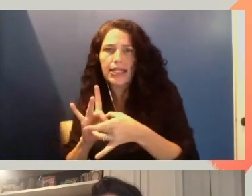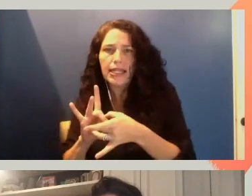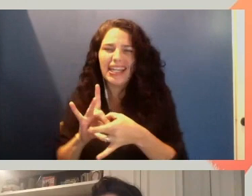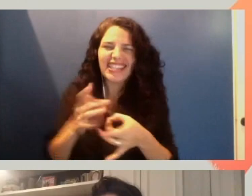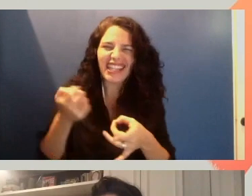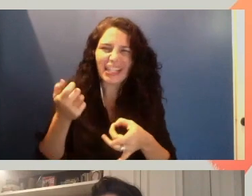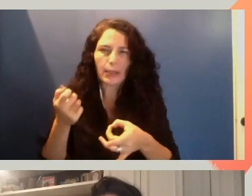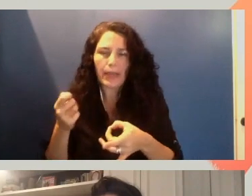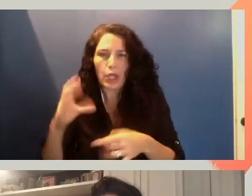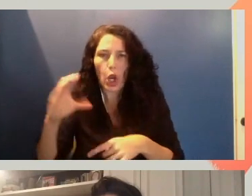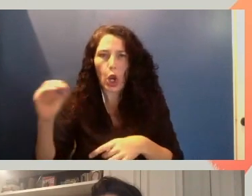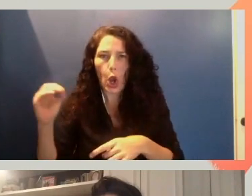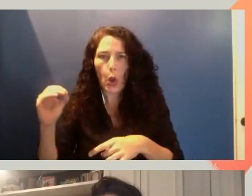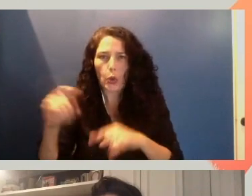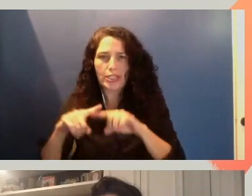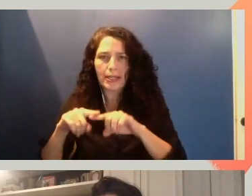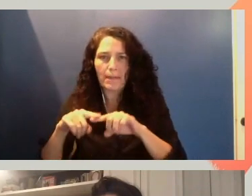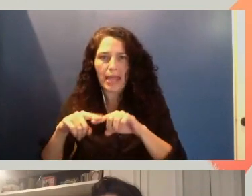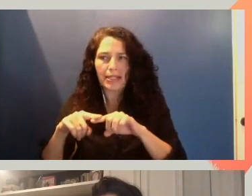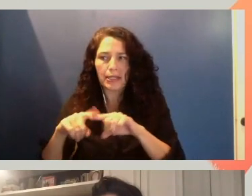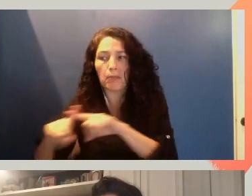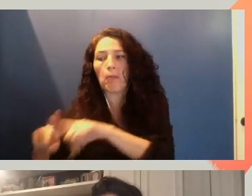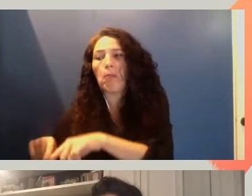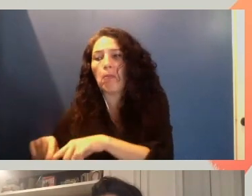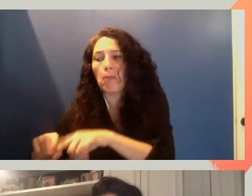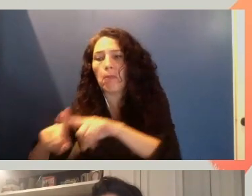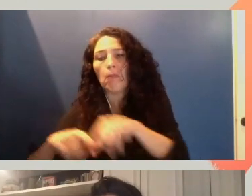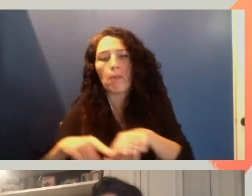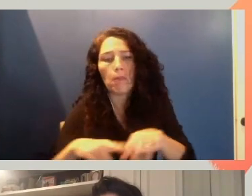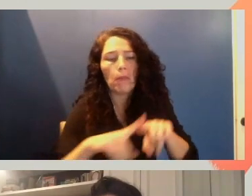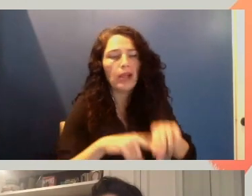that whole system, but that needs to be much more manifest.